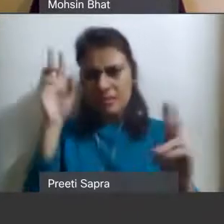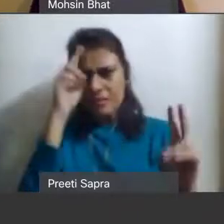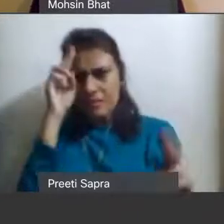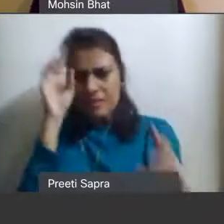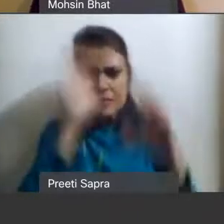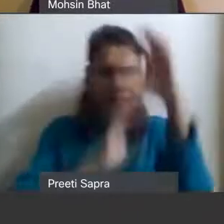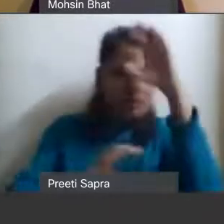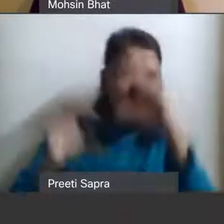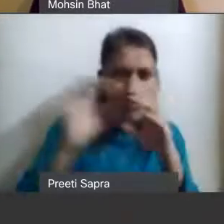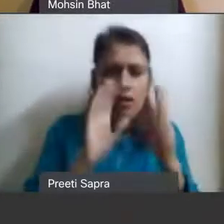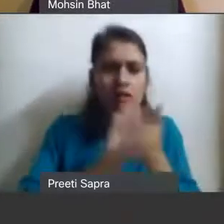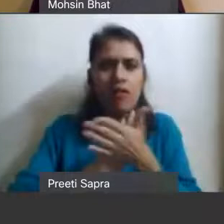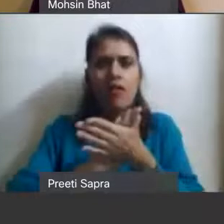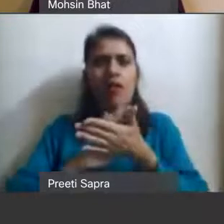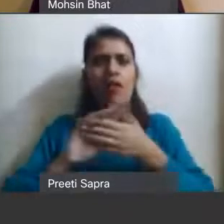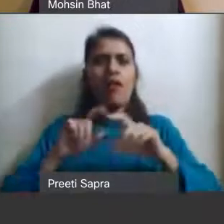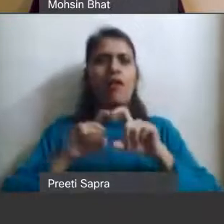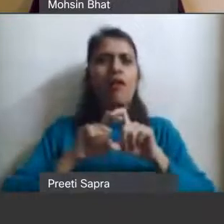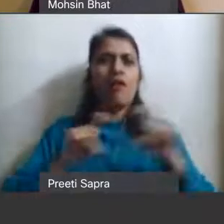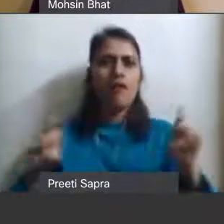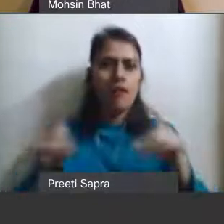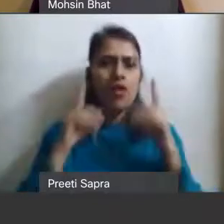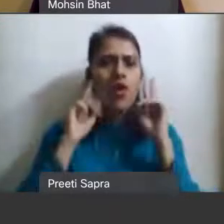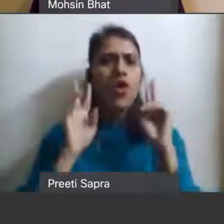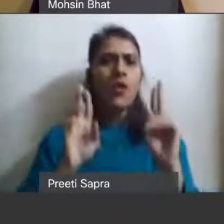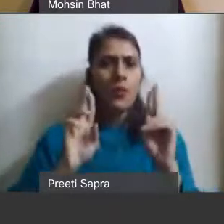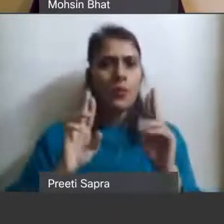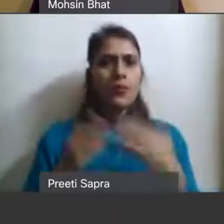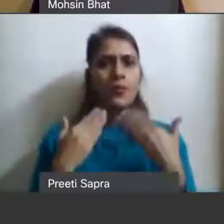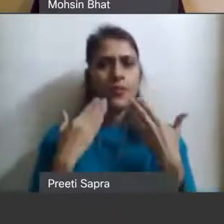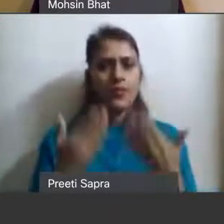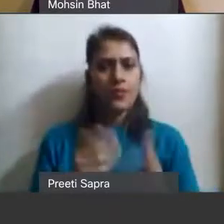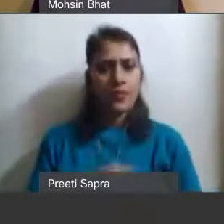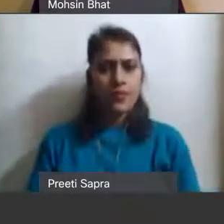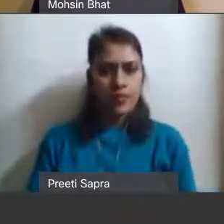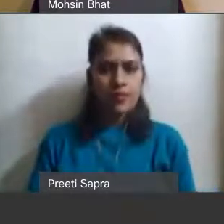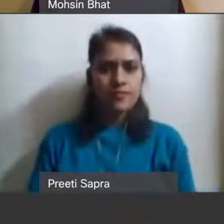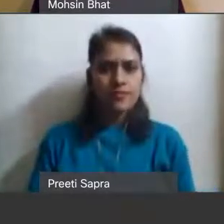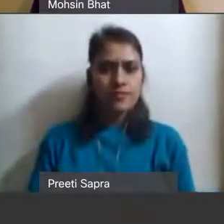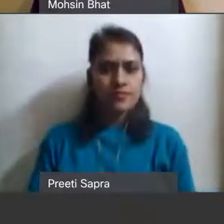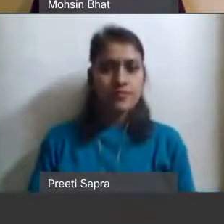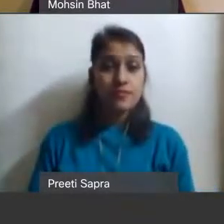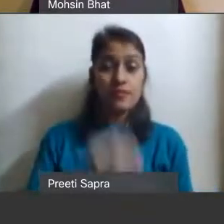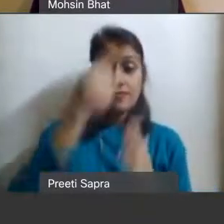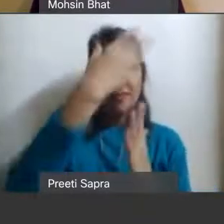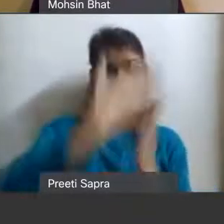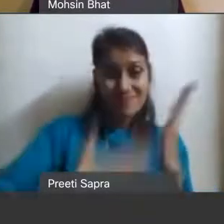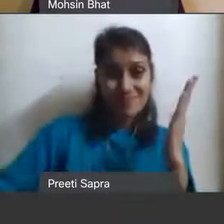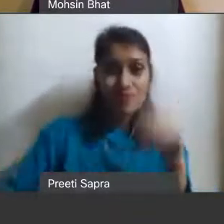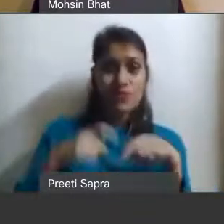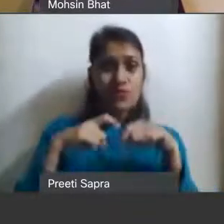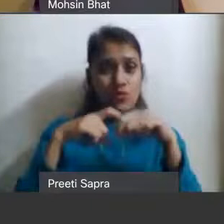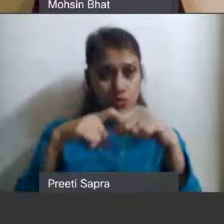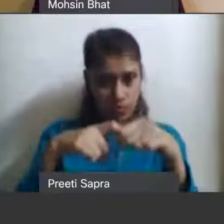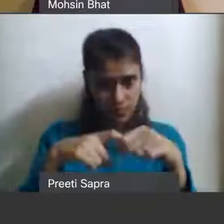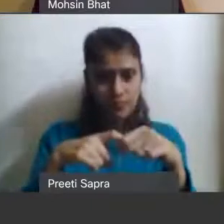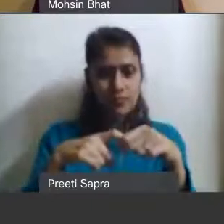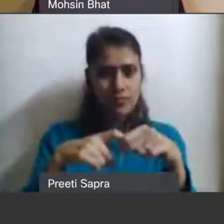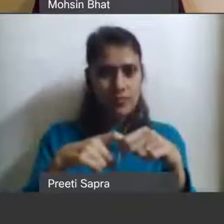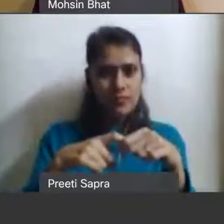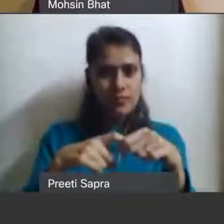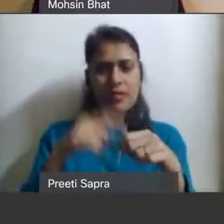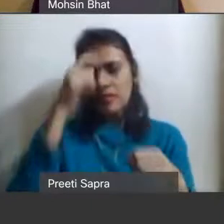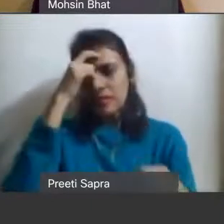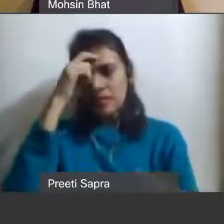questions. And one of the things that I would want us to appreciate is that these questions raise rather